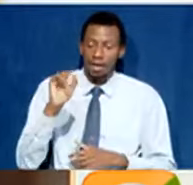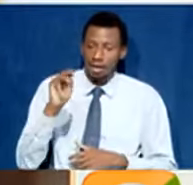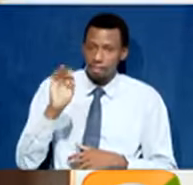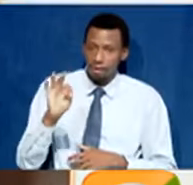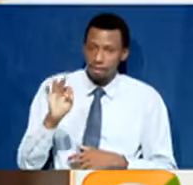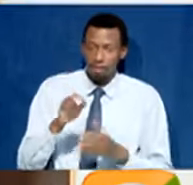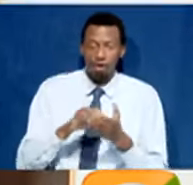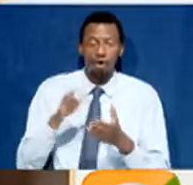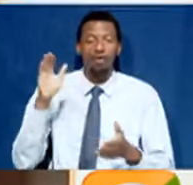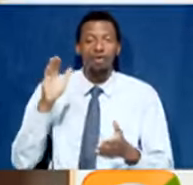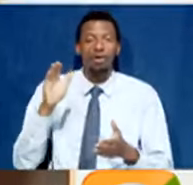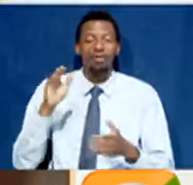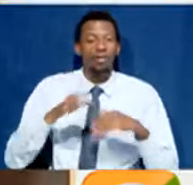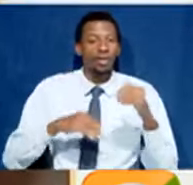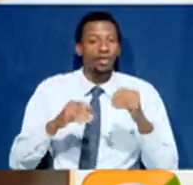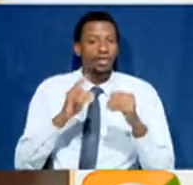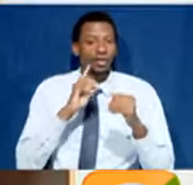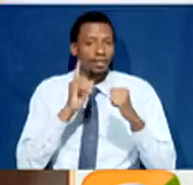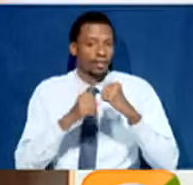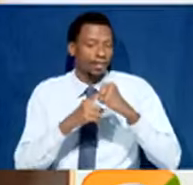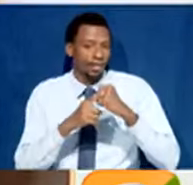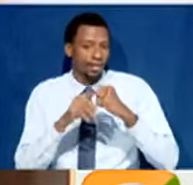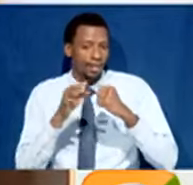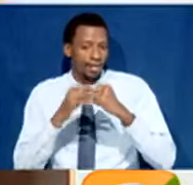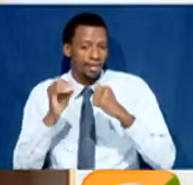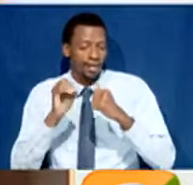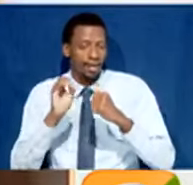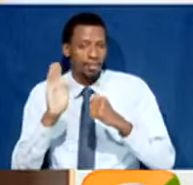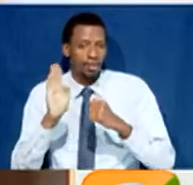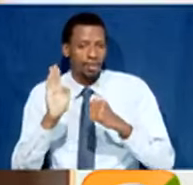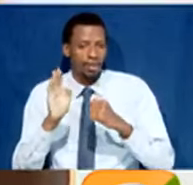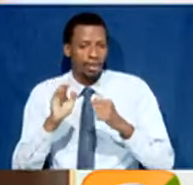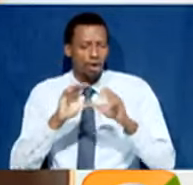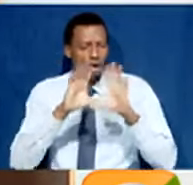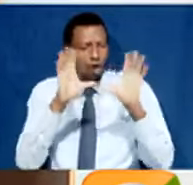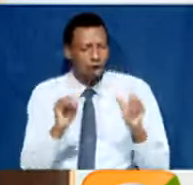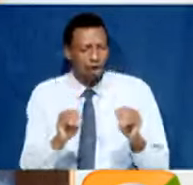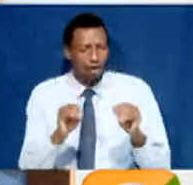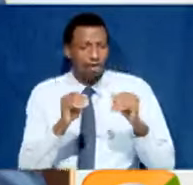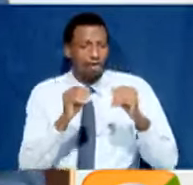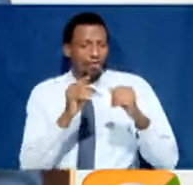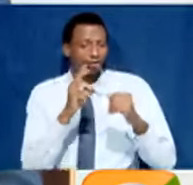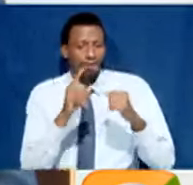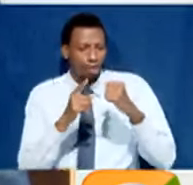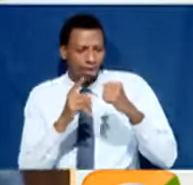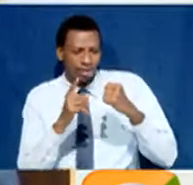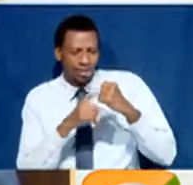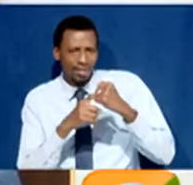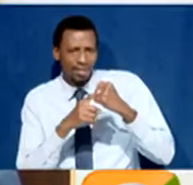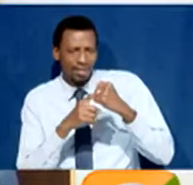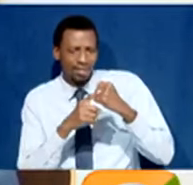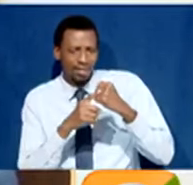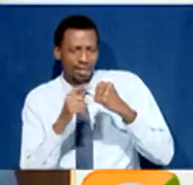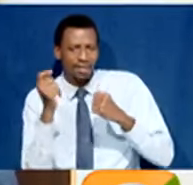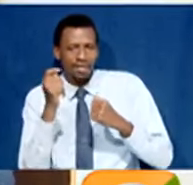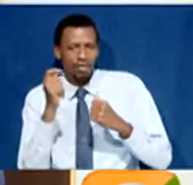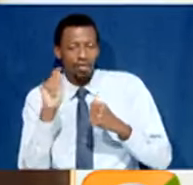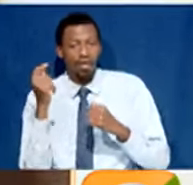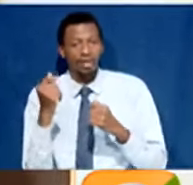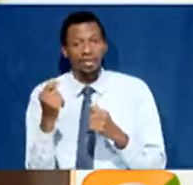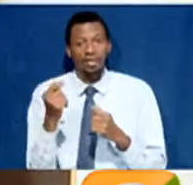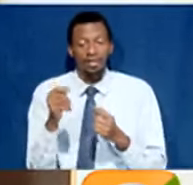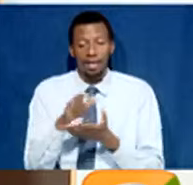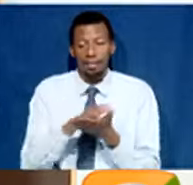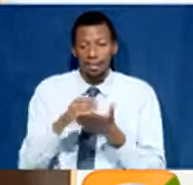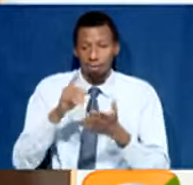That, in total, is about 2.6 billion, trillion shillings based on the current exchange rate.